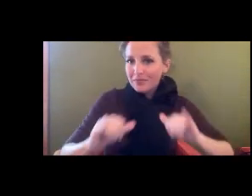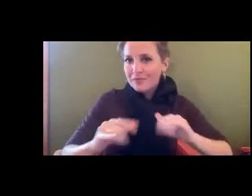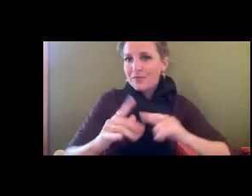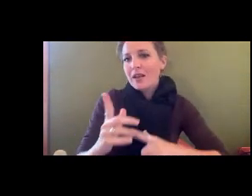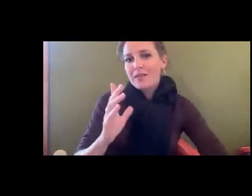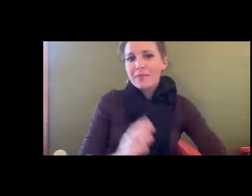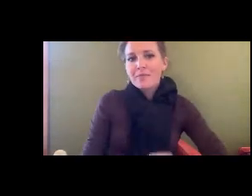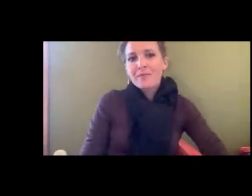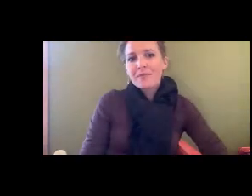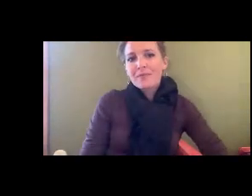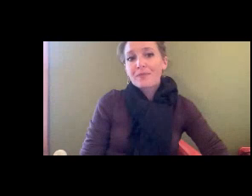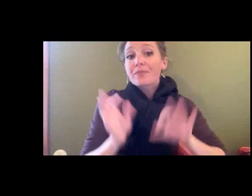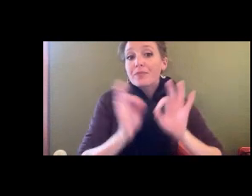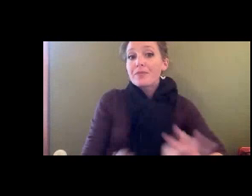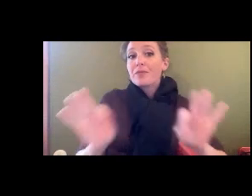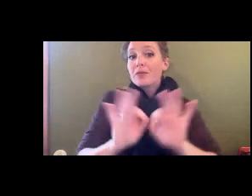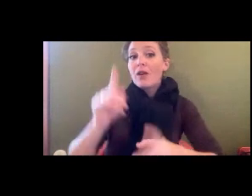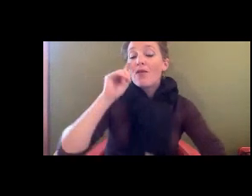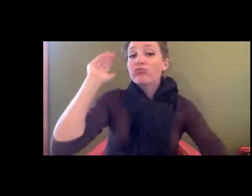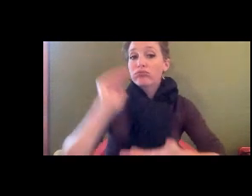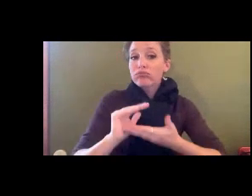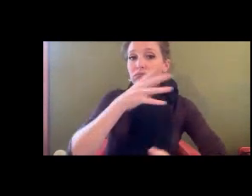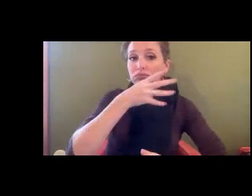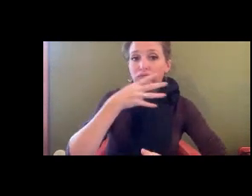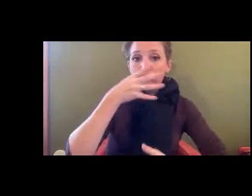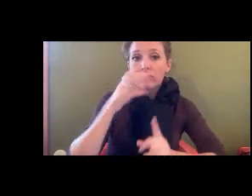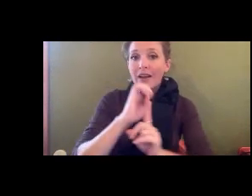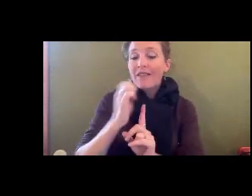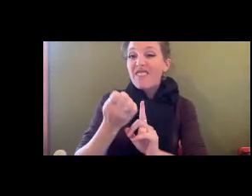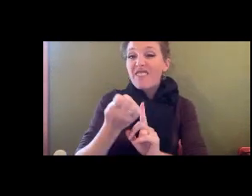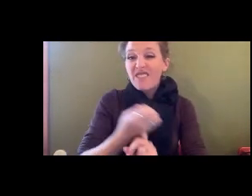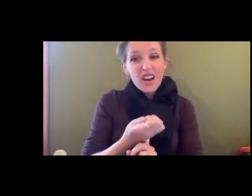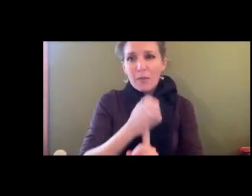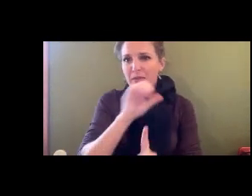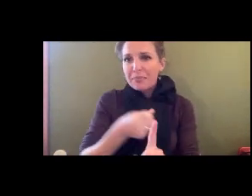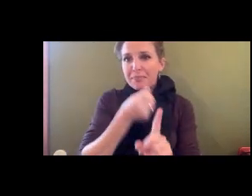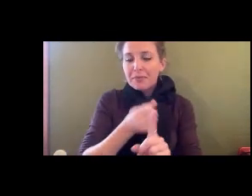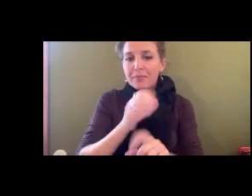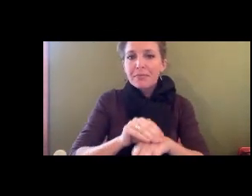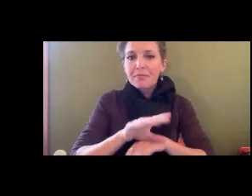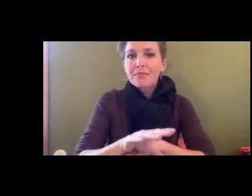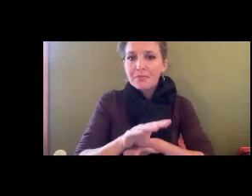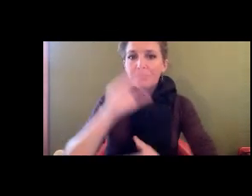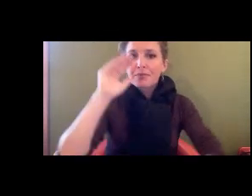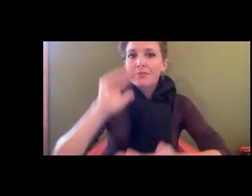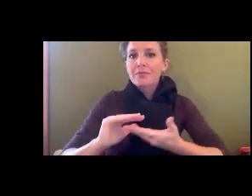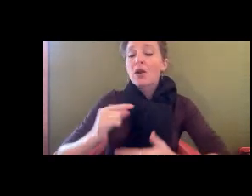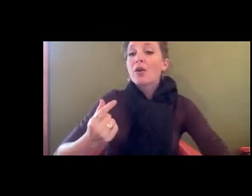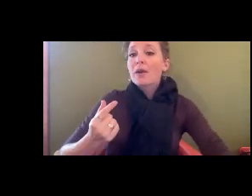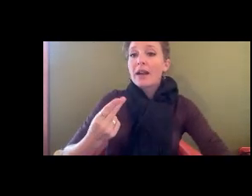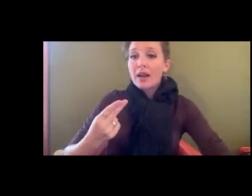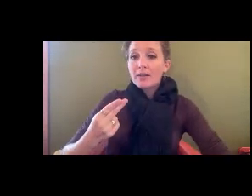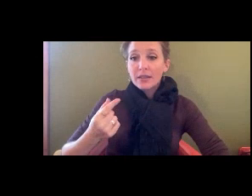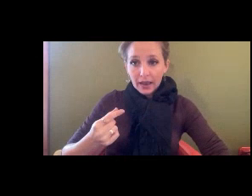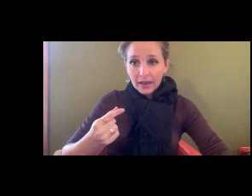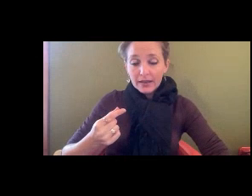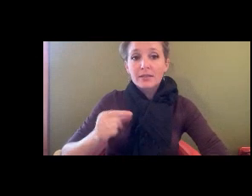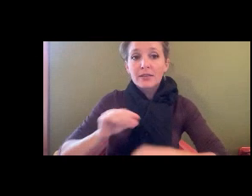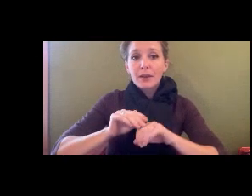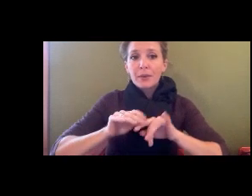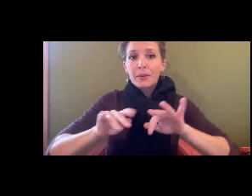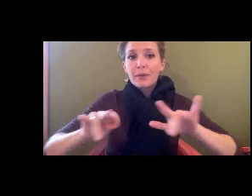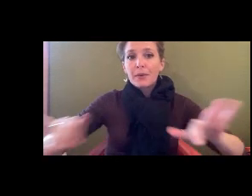So it's critical for reducing agriculture's environmental footprint, reducing greenhouse gas emissions from agriculture. And